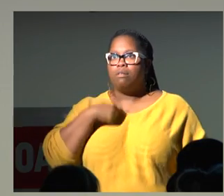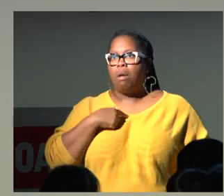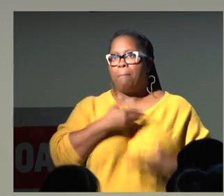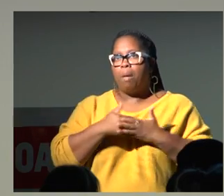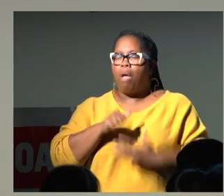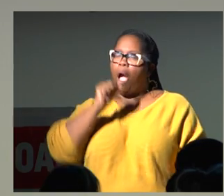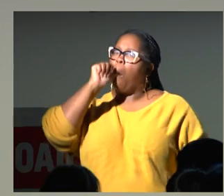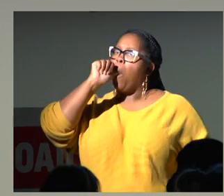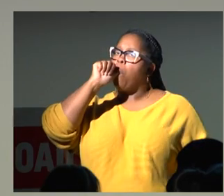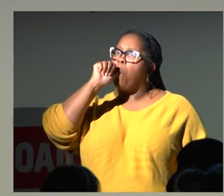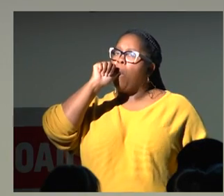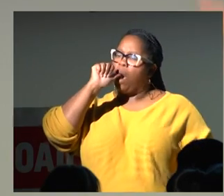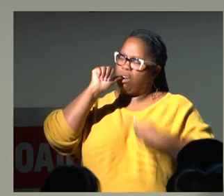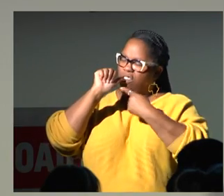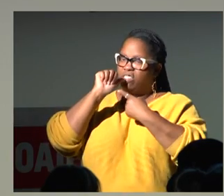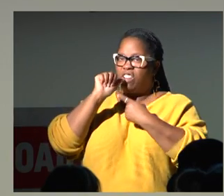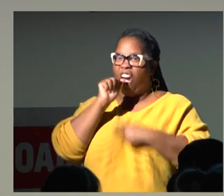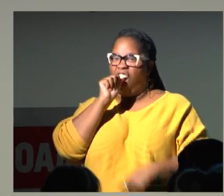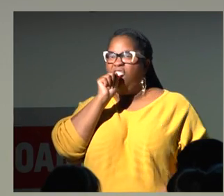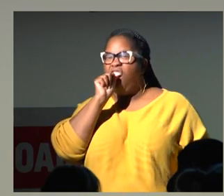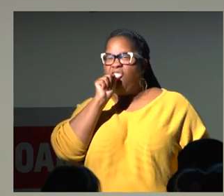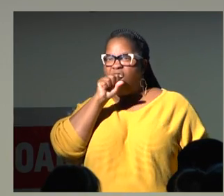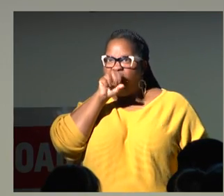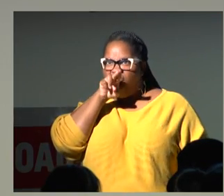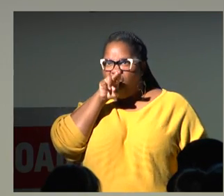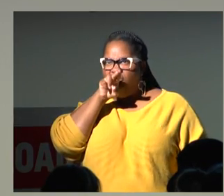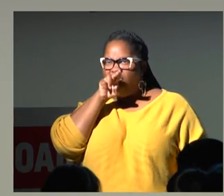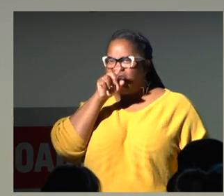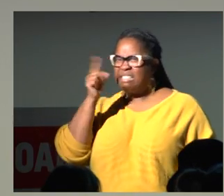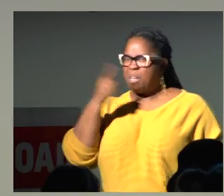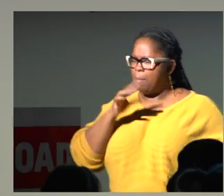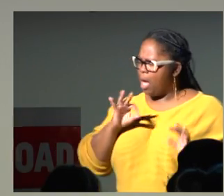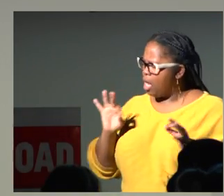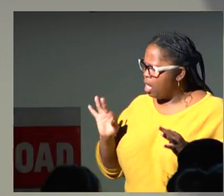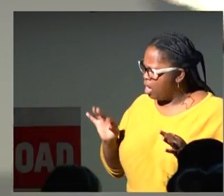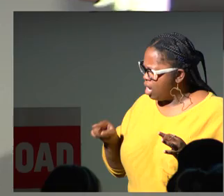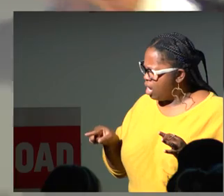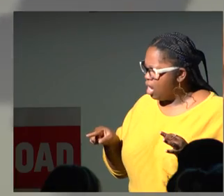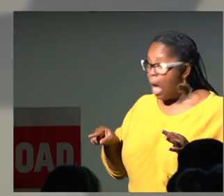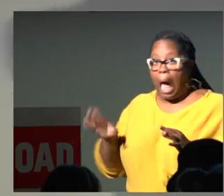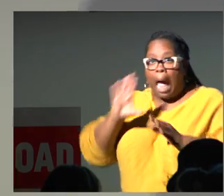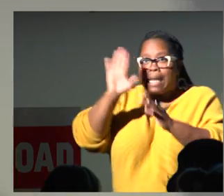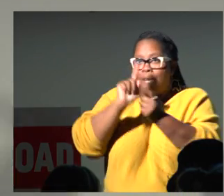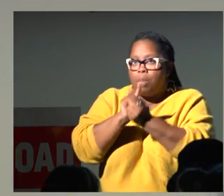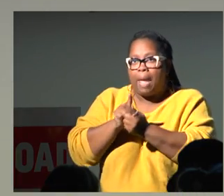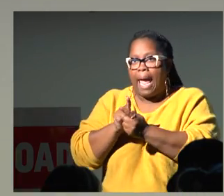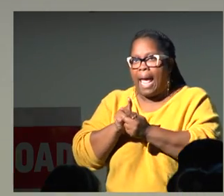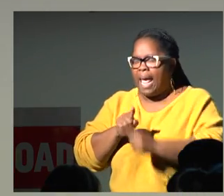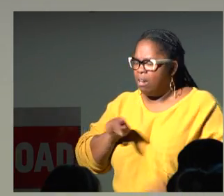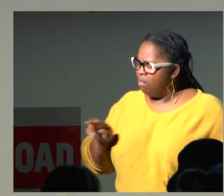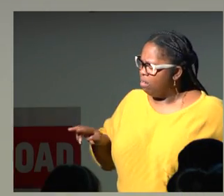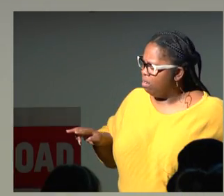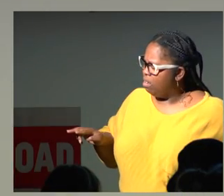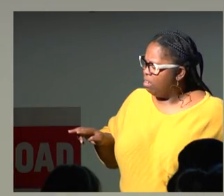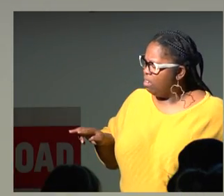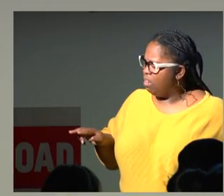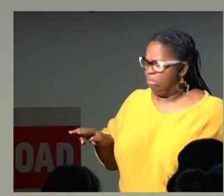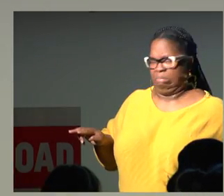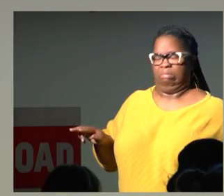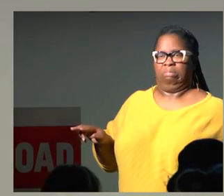kid. And somebody else saw me in that line and said, and never met, and looked at my mouth and thought,